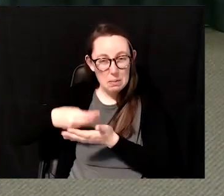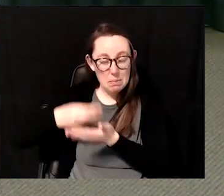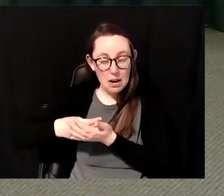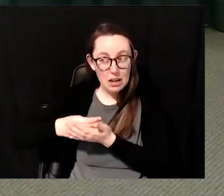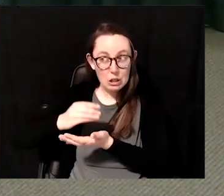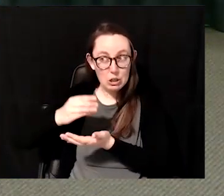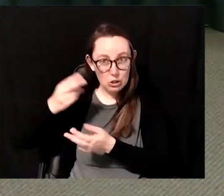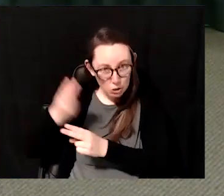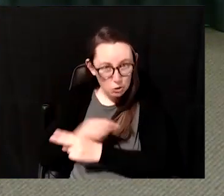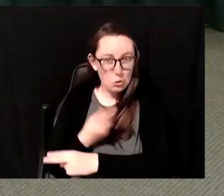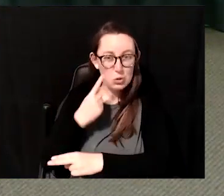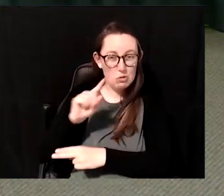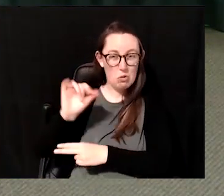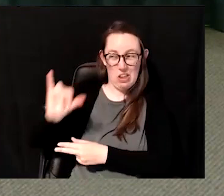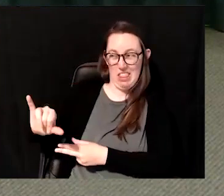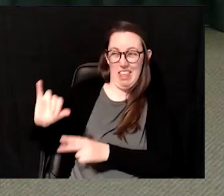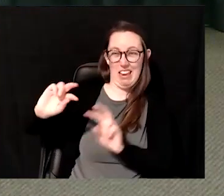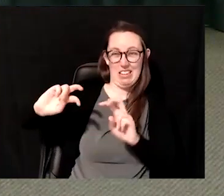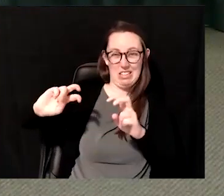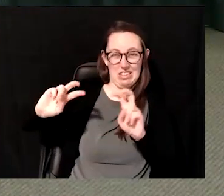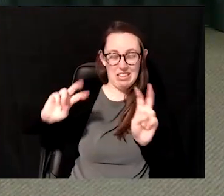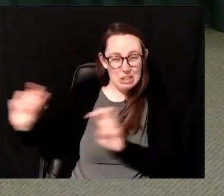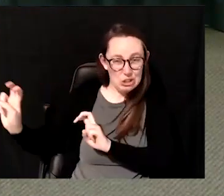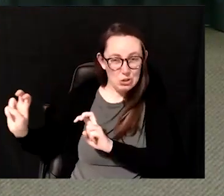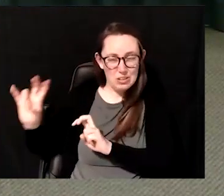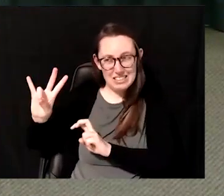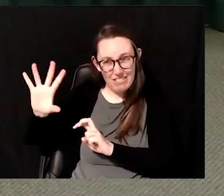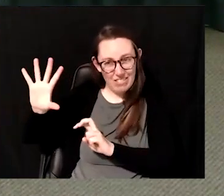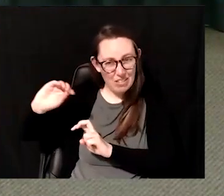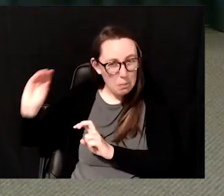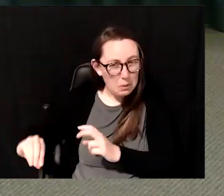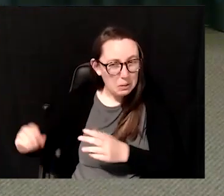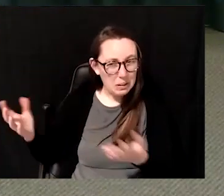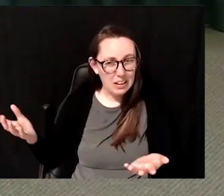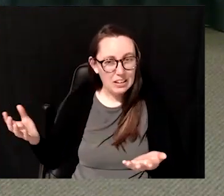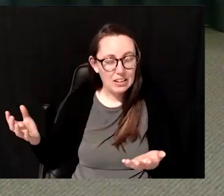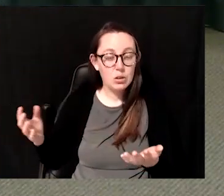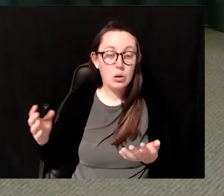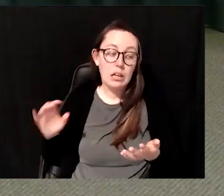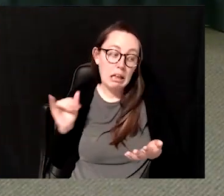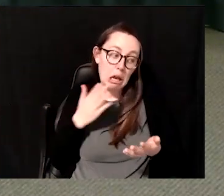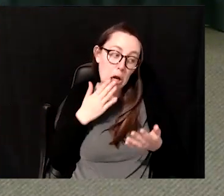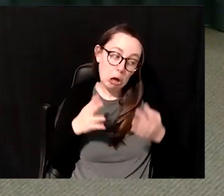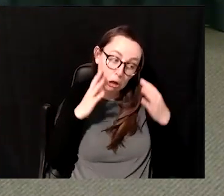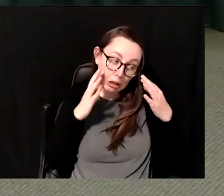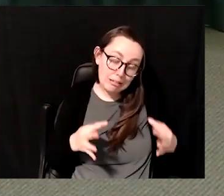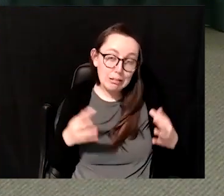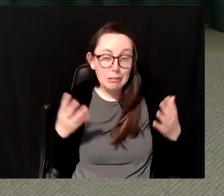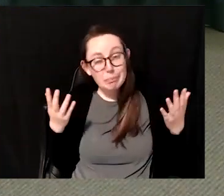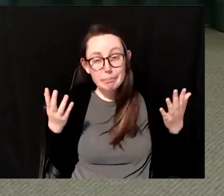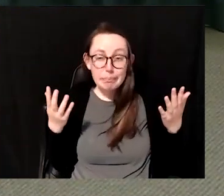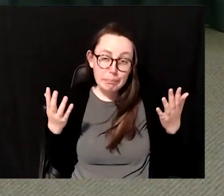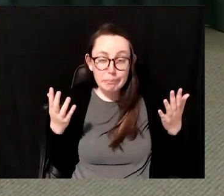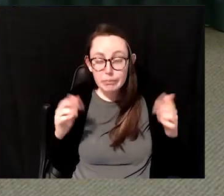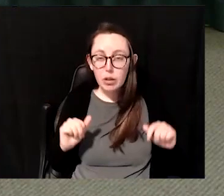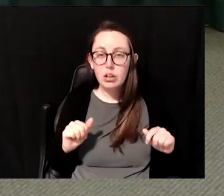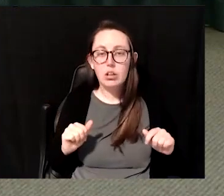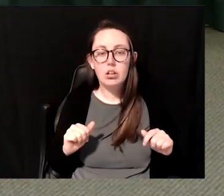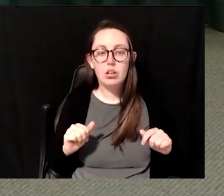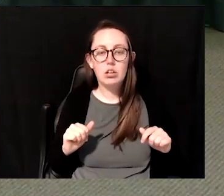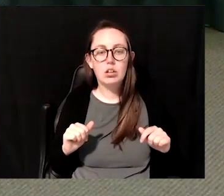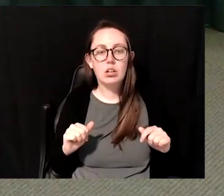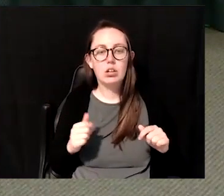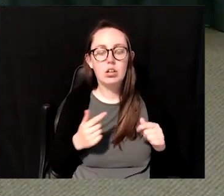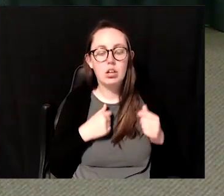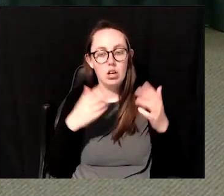um so that might something so is this a prudent Vision the way you're going about it I want to read this